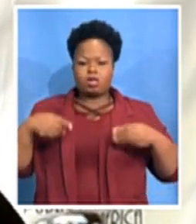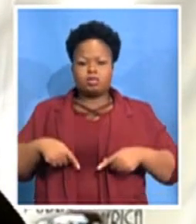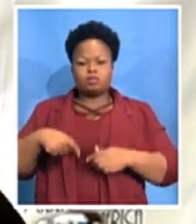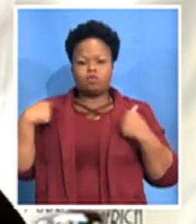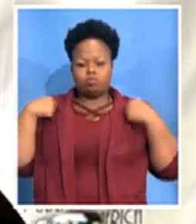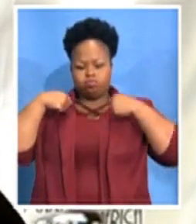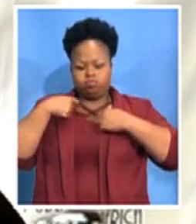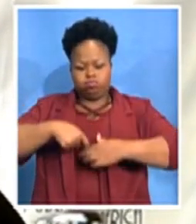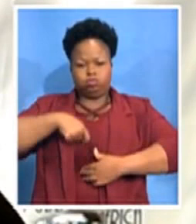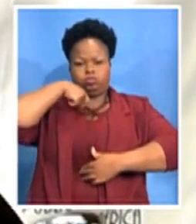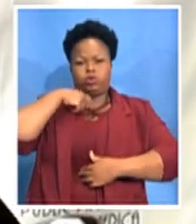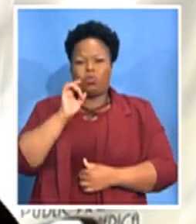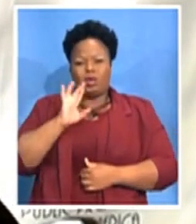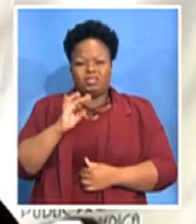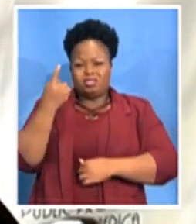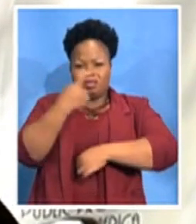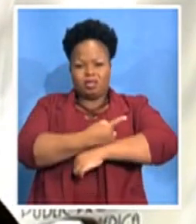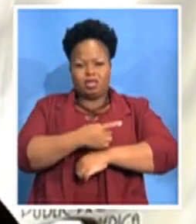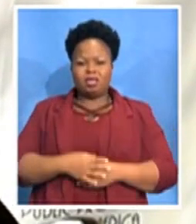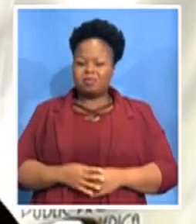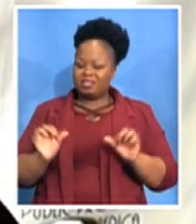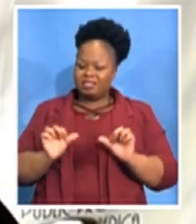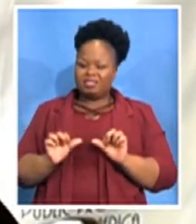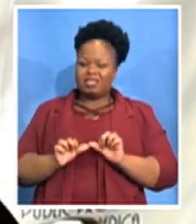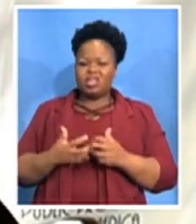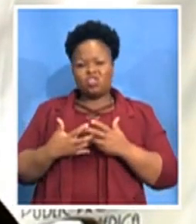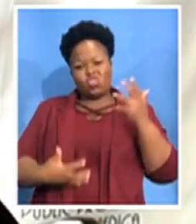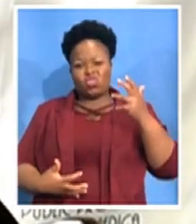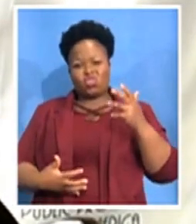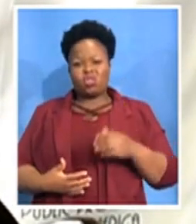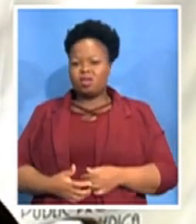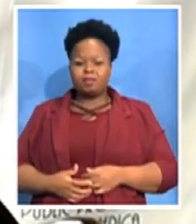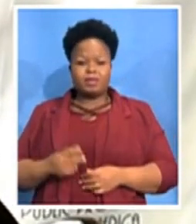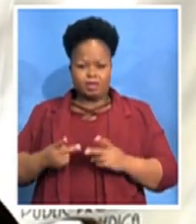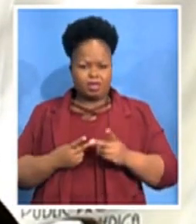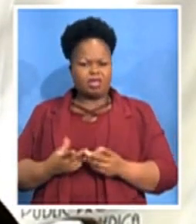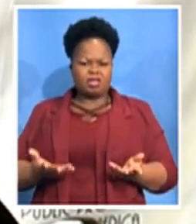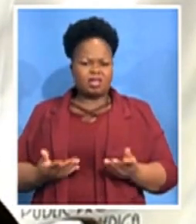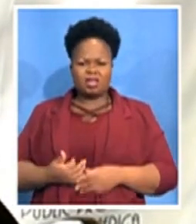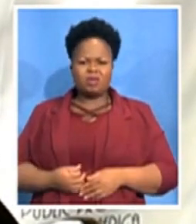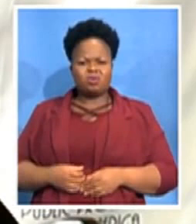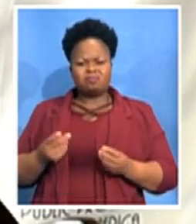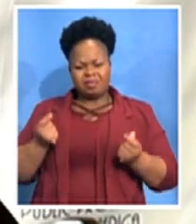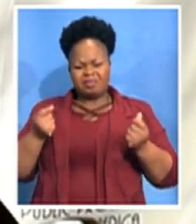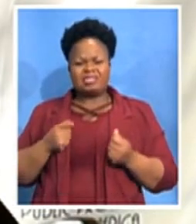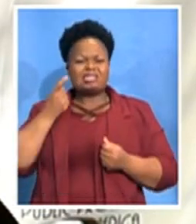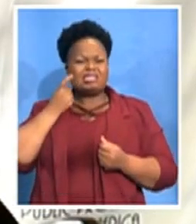Incorrect sizes of these suits, which resulted in immediate tearing in some